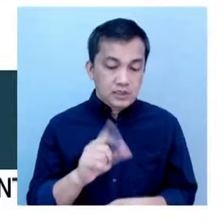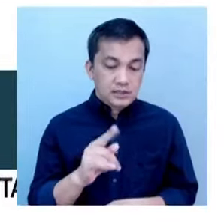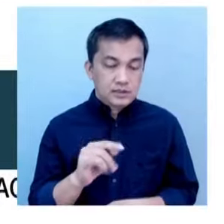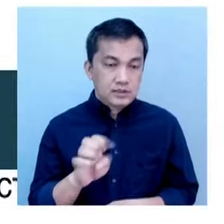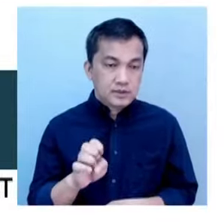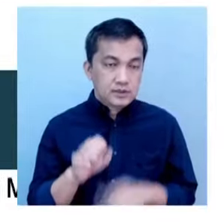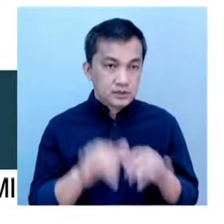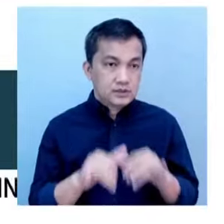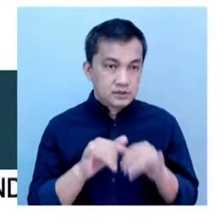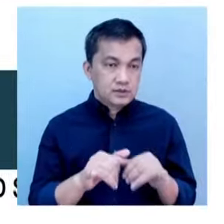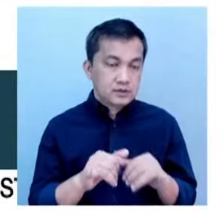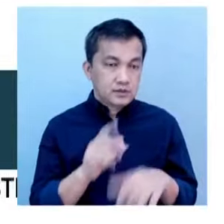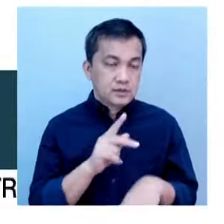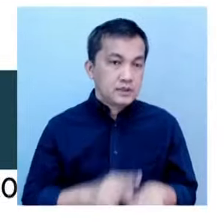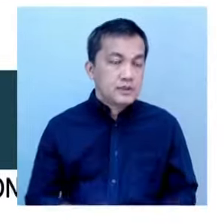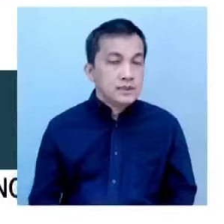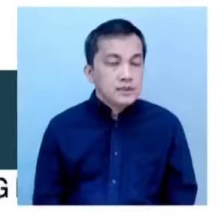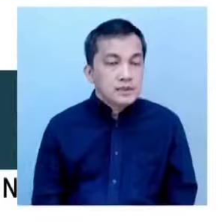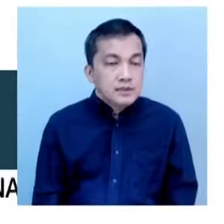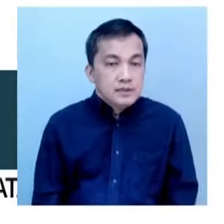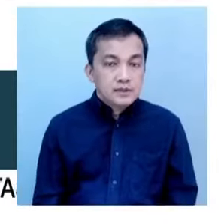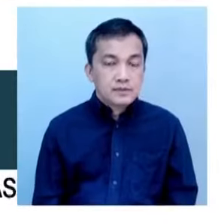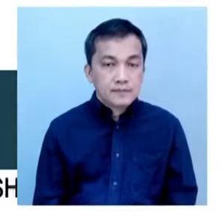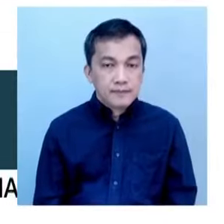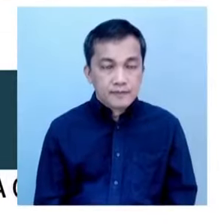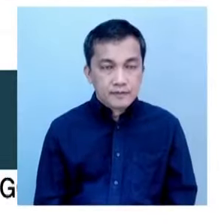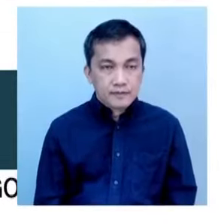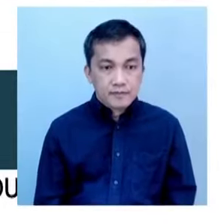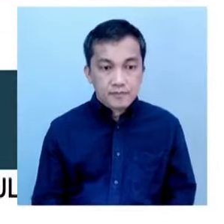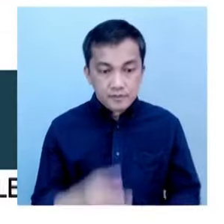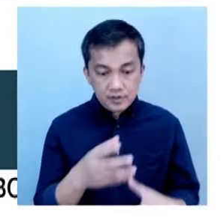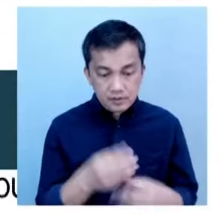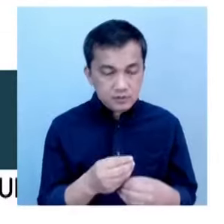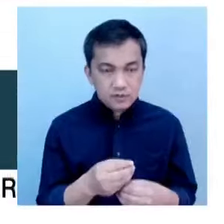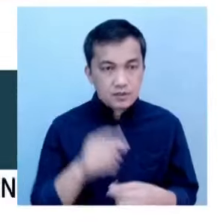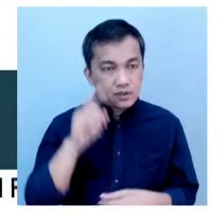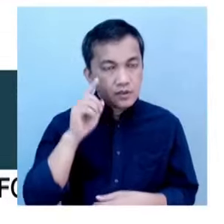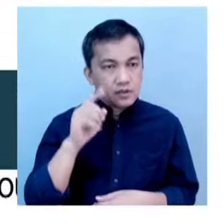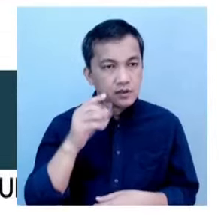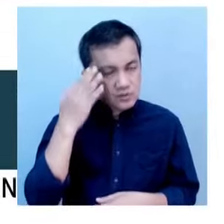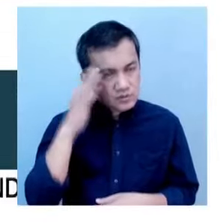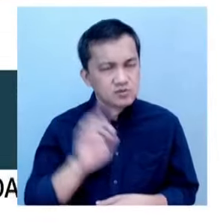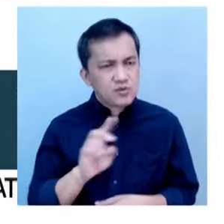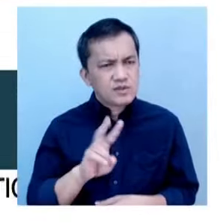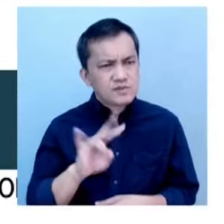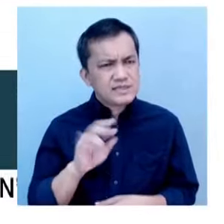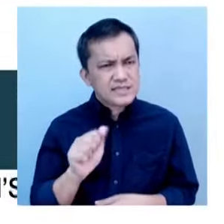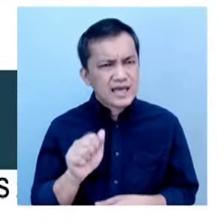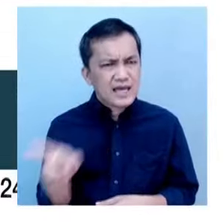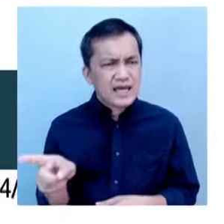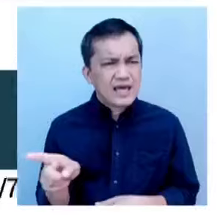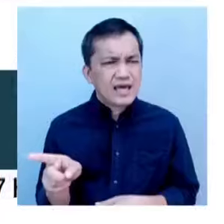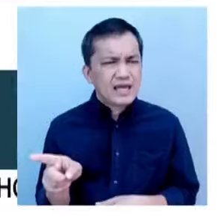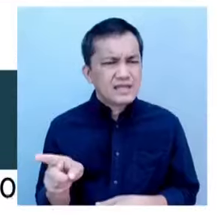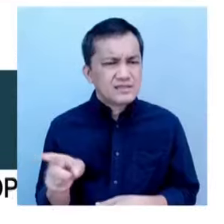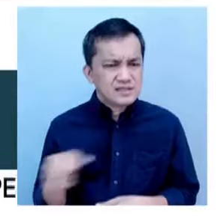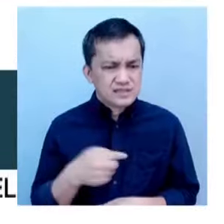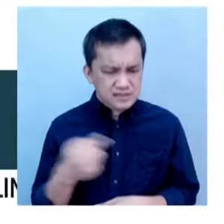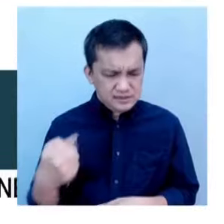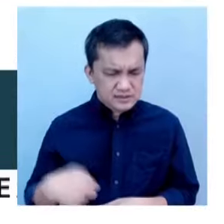stay in the Philippines. No, and mind you, I don't know what visa do these